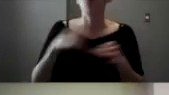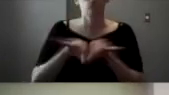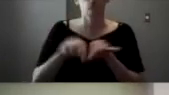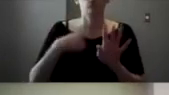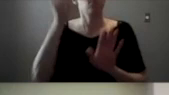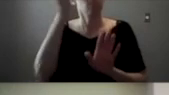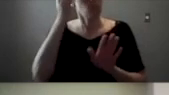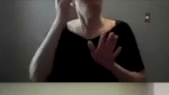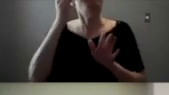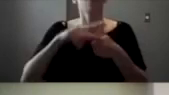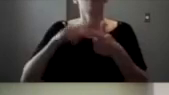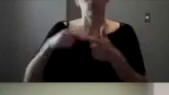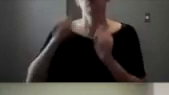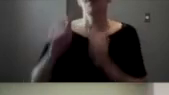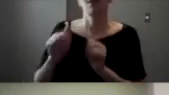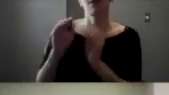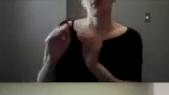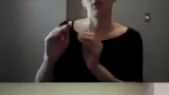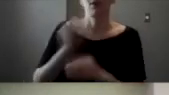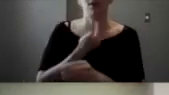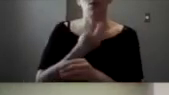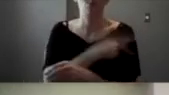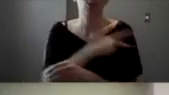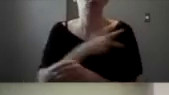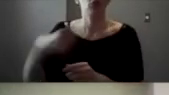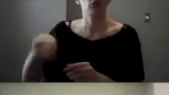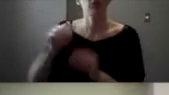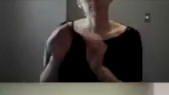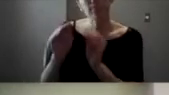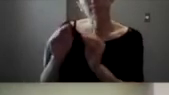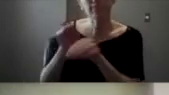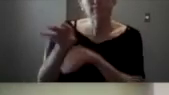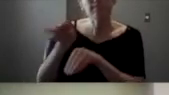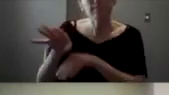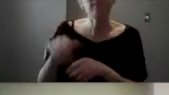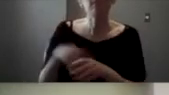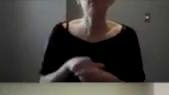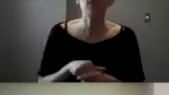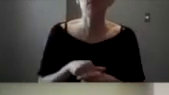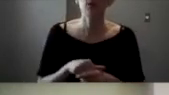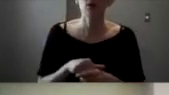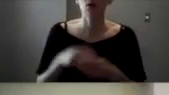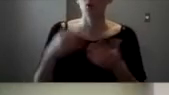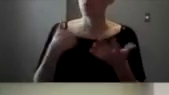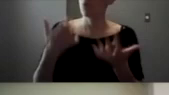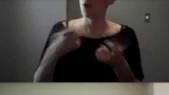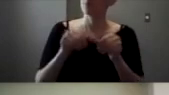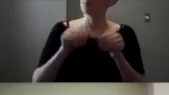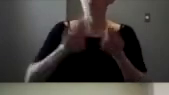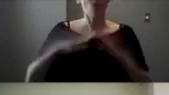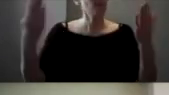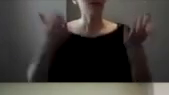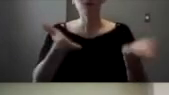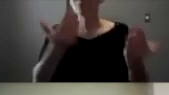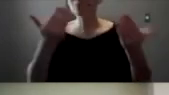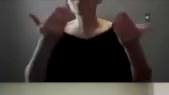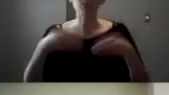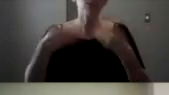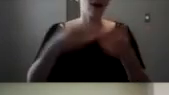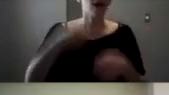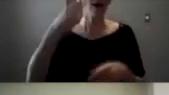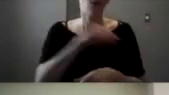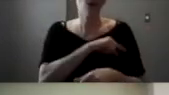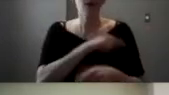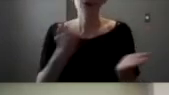that regard. So on one hand, we want to be as open as we can to provide high quality services, but on the other hand, we're trying to balance that